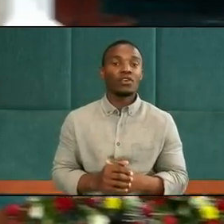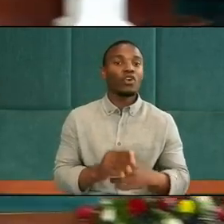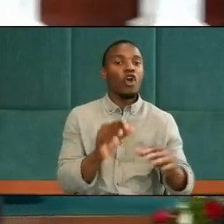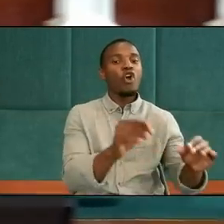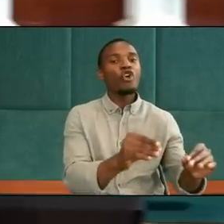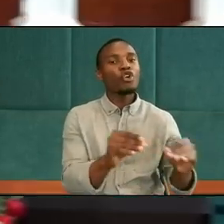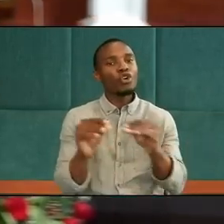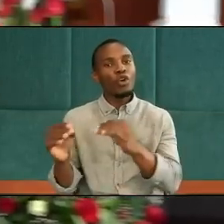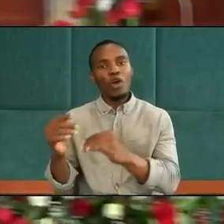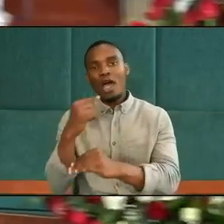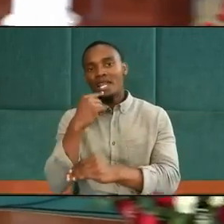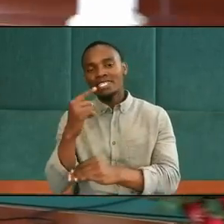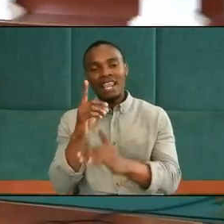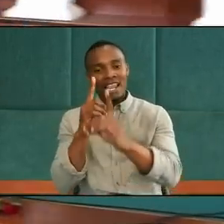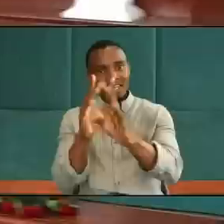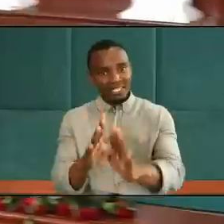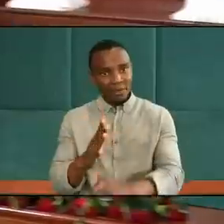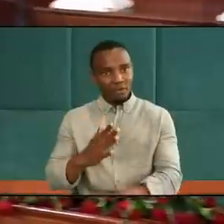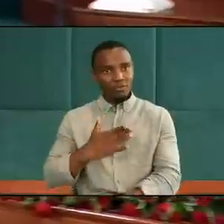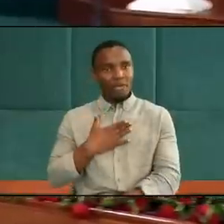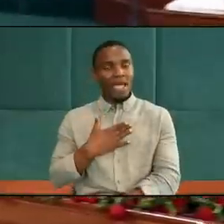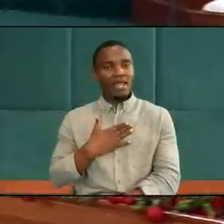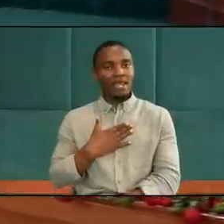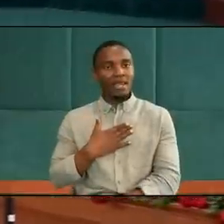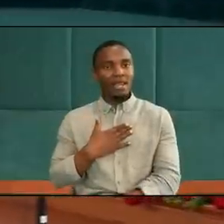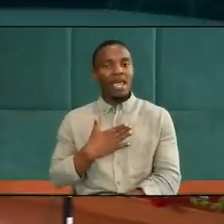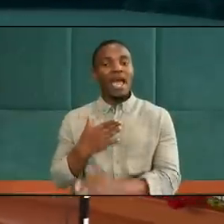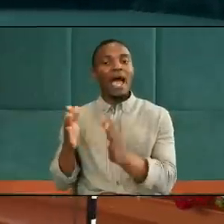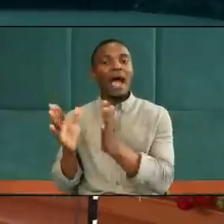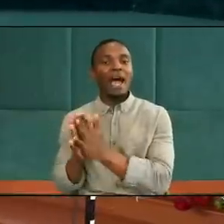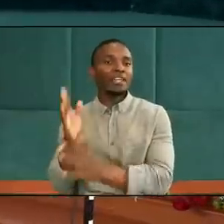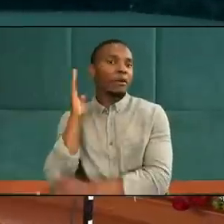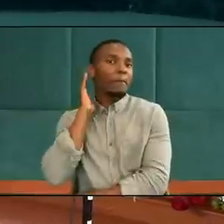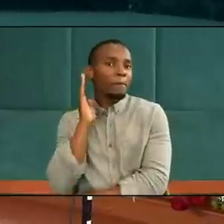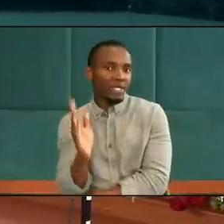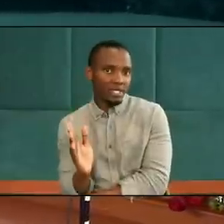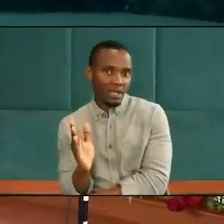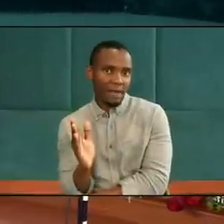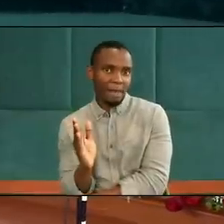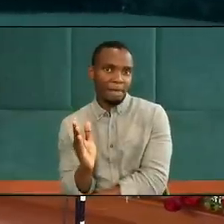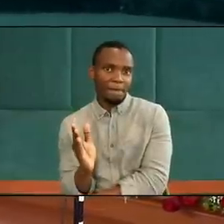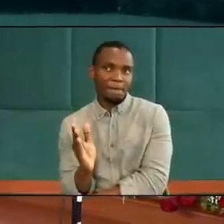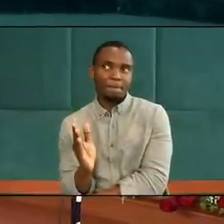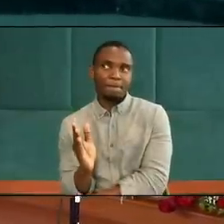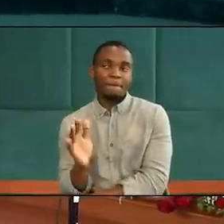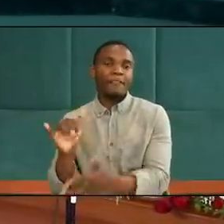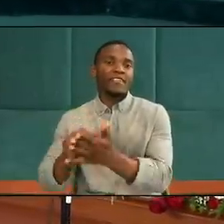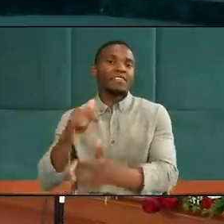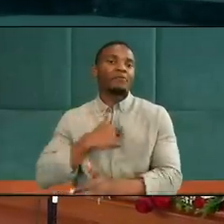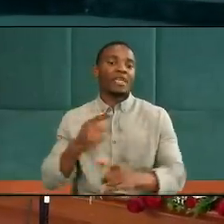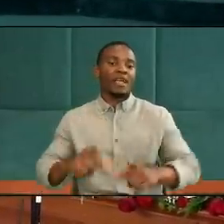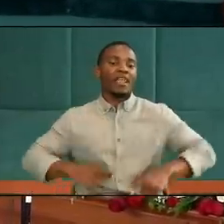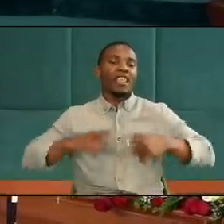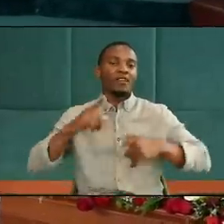Go and tell my disciples and Peter that I'm alive."